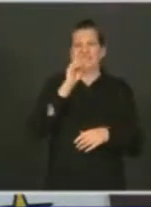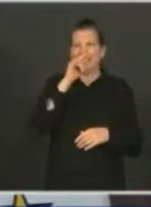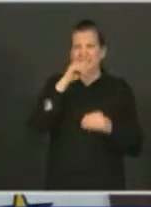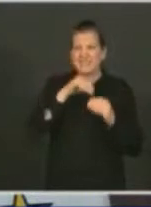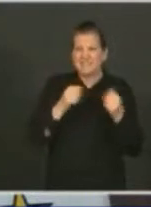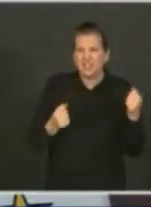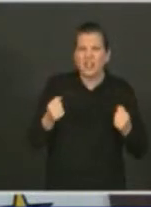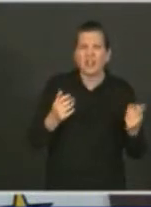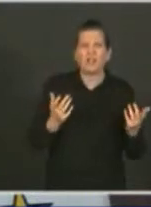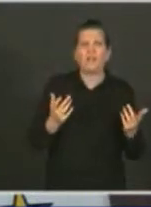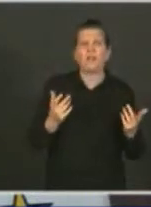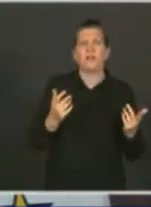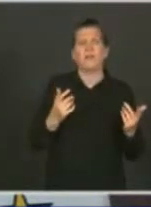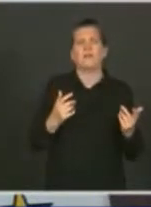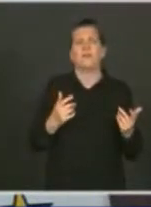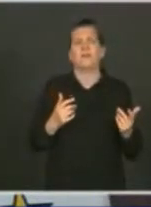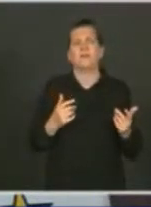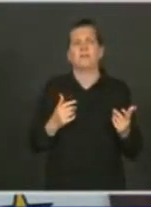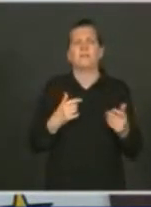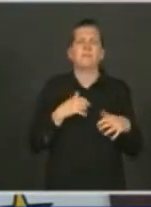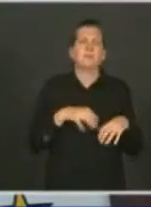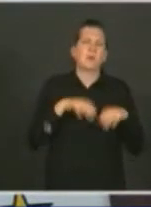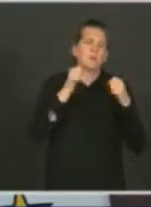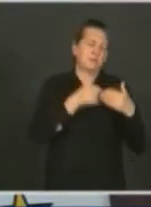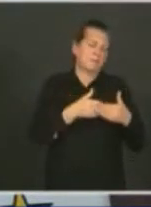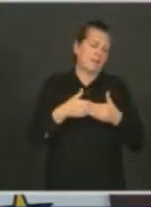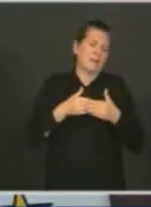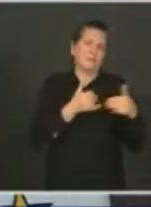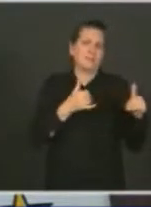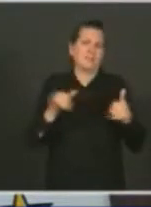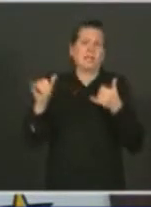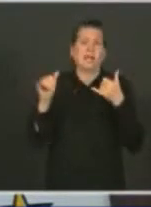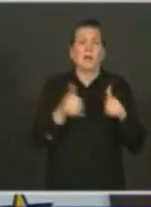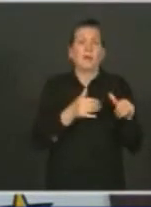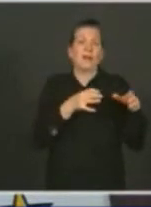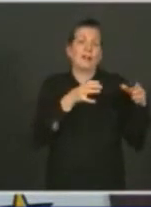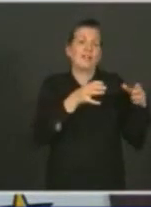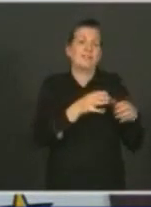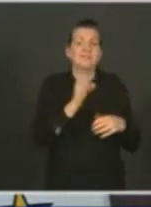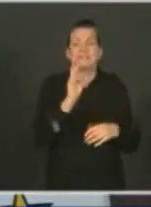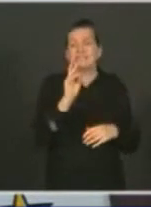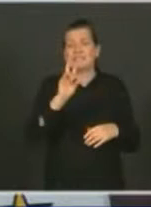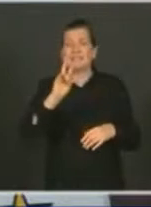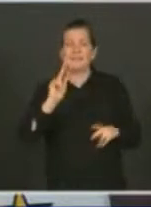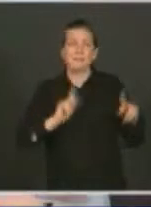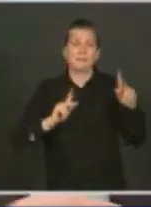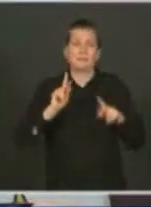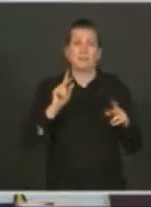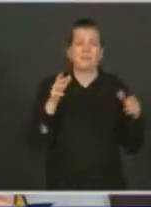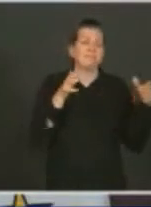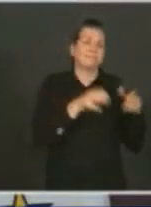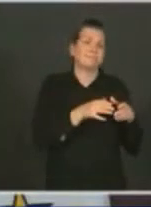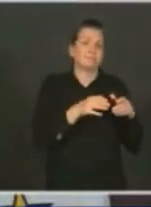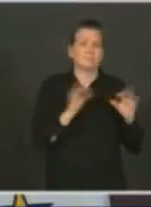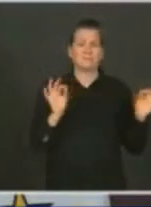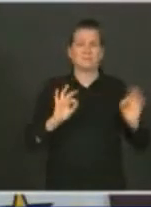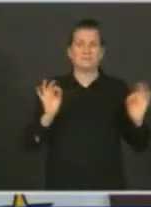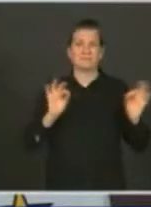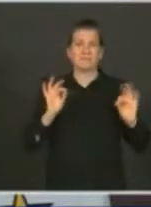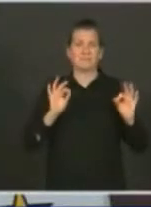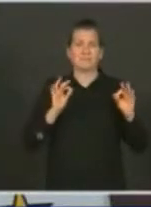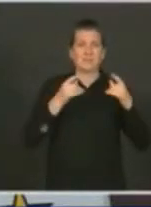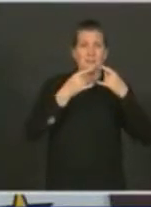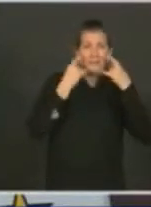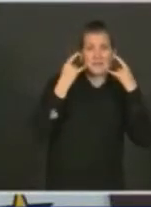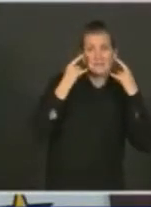my daughter-in-law, a baby shower. We were gonna have 30, we'll just have 6 or 7 girls over. No one wears a mask. You